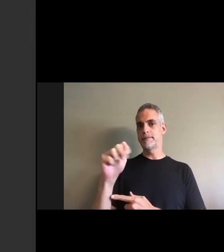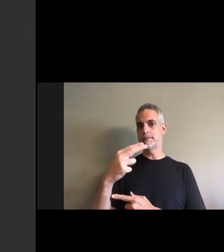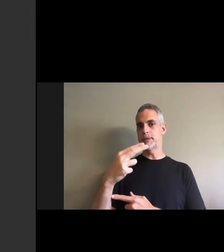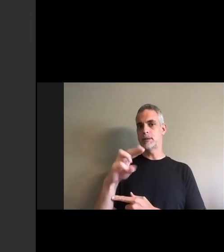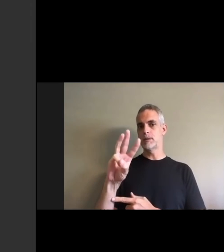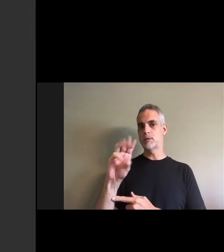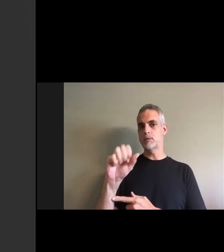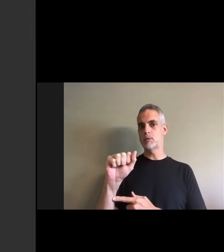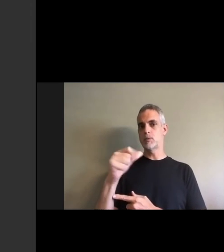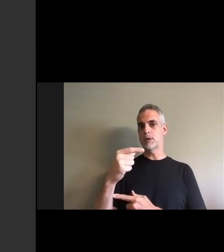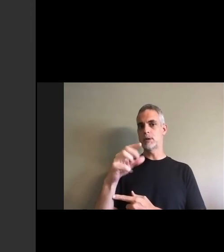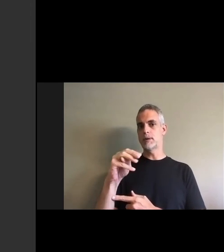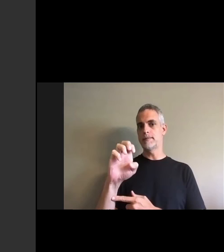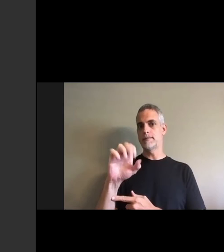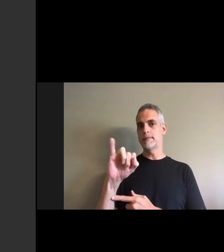Beth@BethWagmeister,